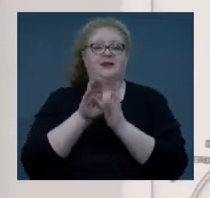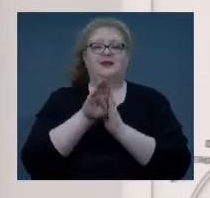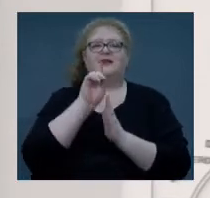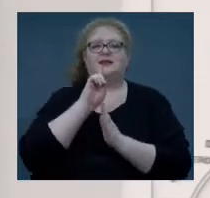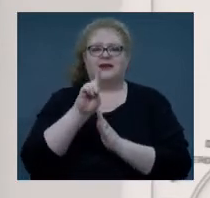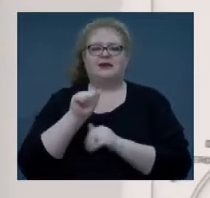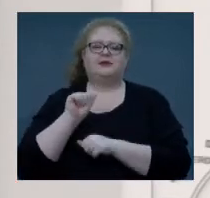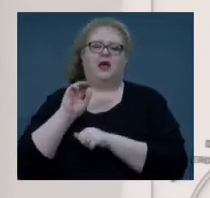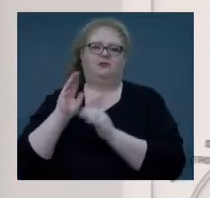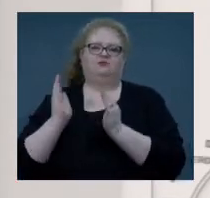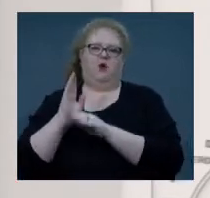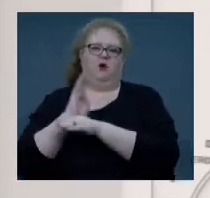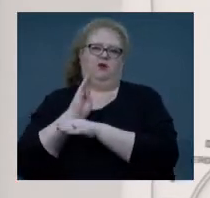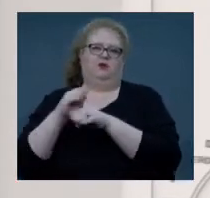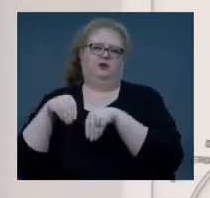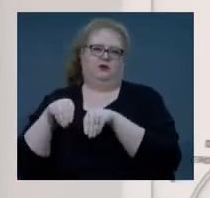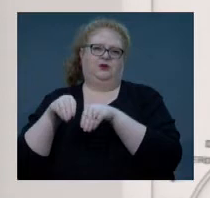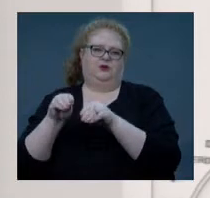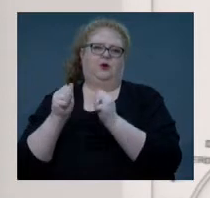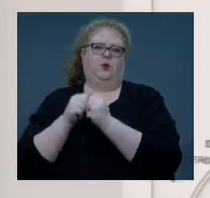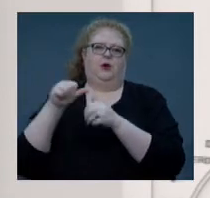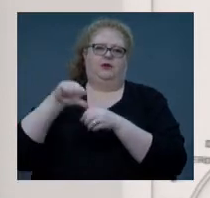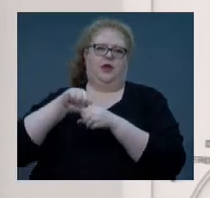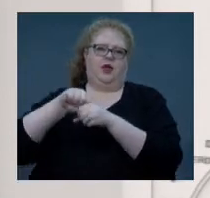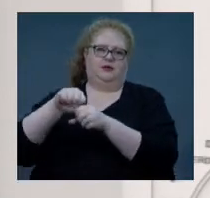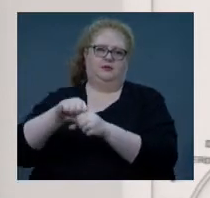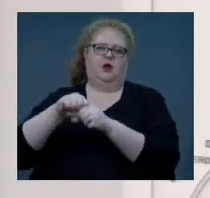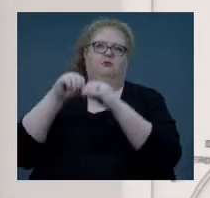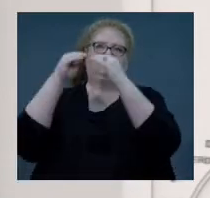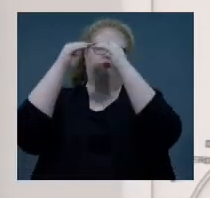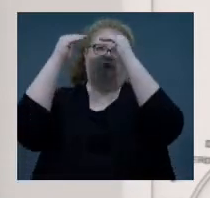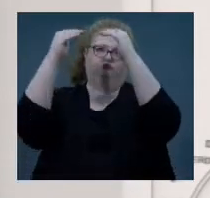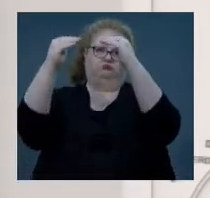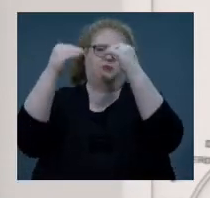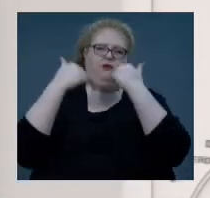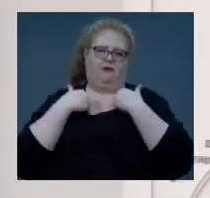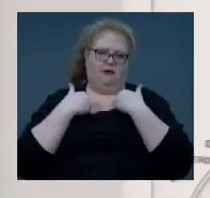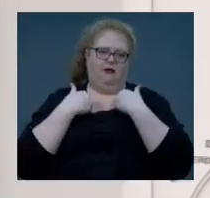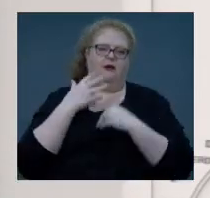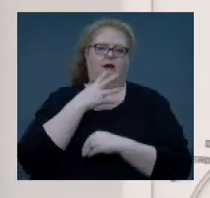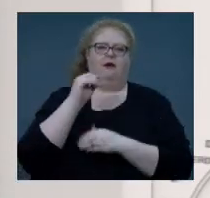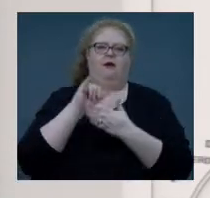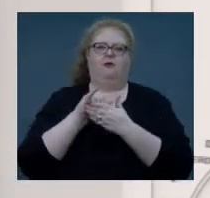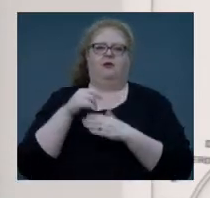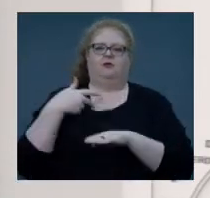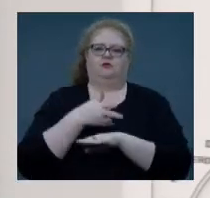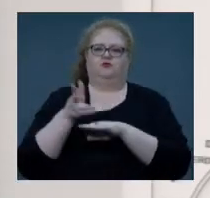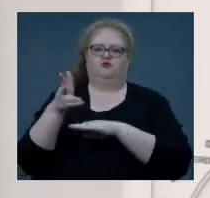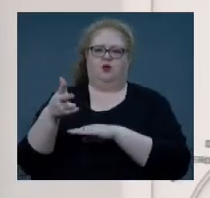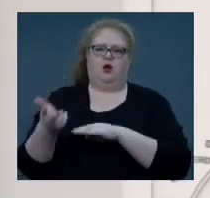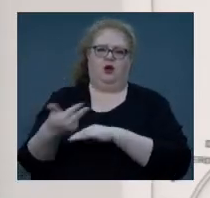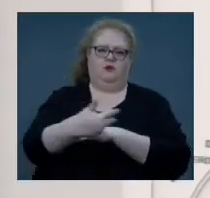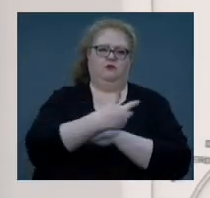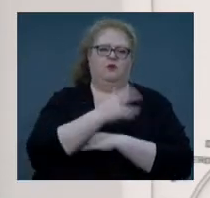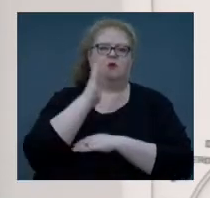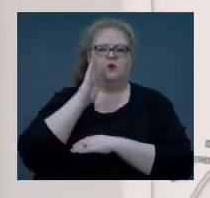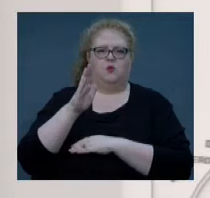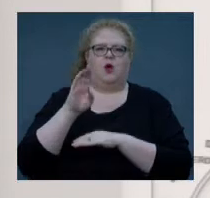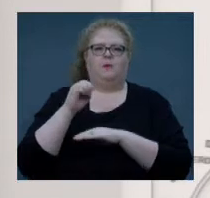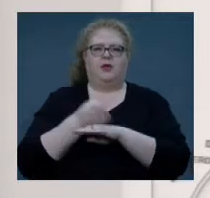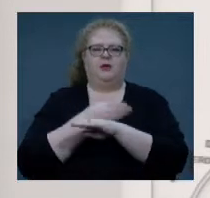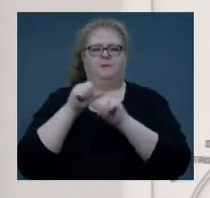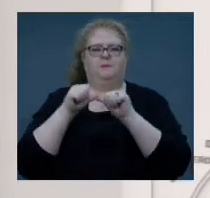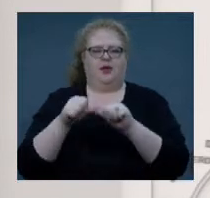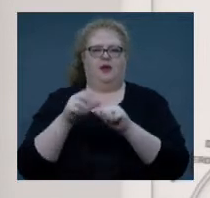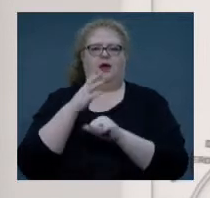convenience store with gas pumps under a detached canopy. The existing driveways are proposed to be maintained, and then